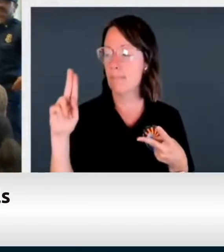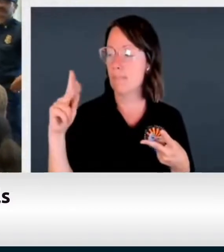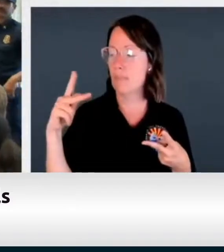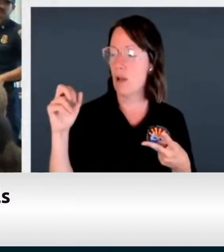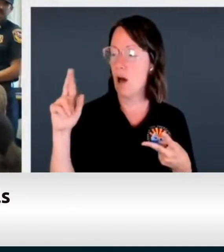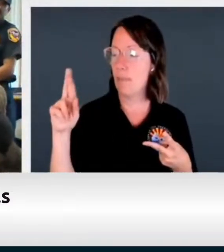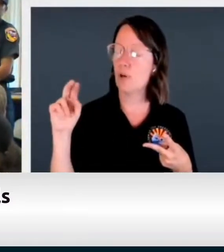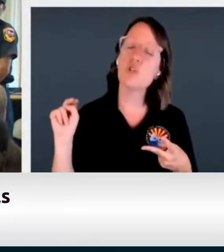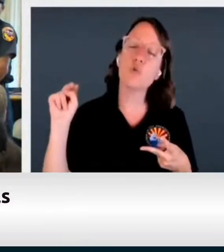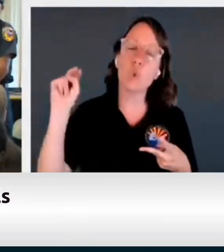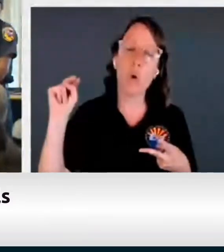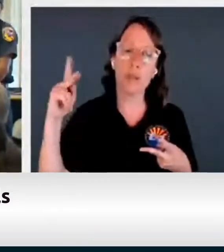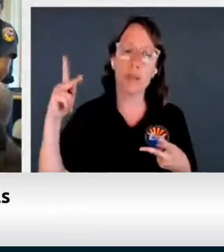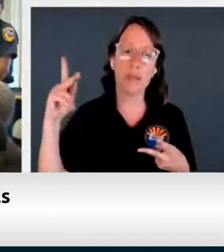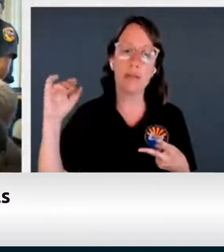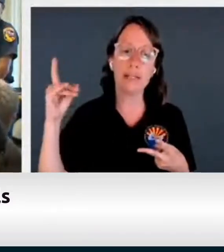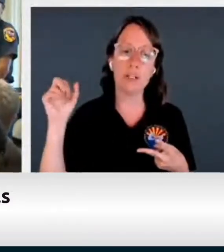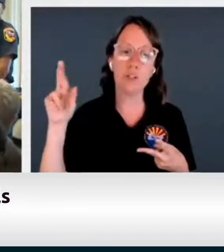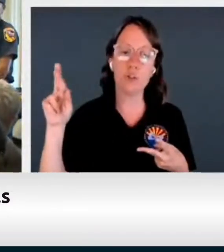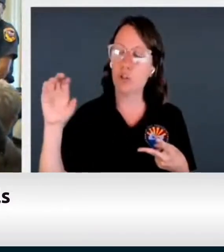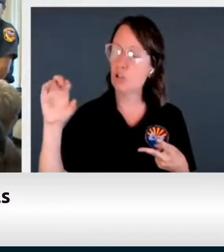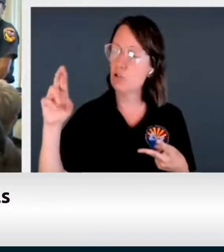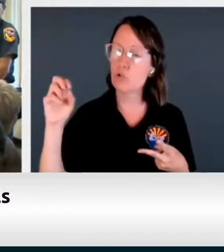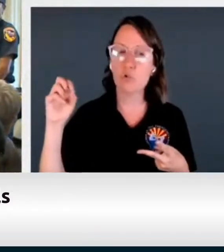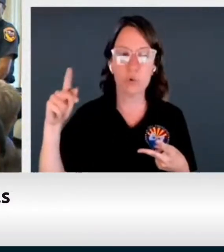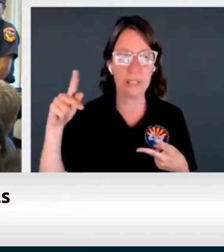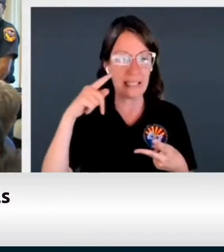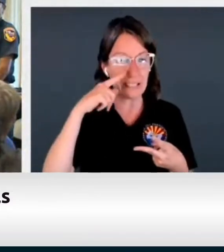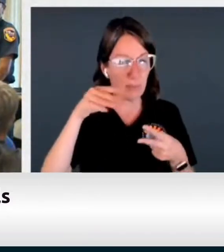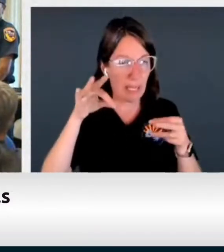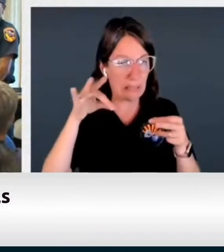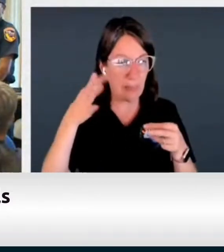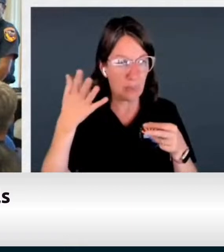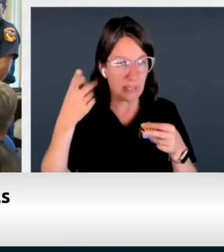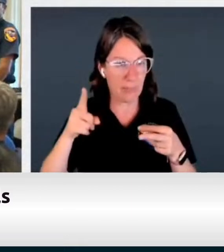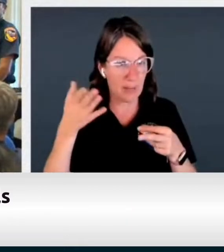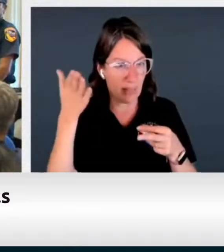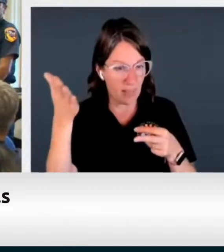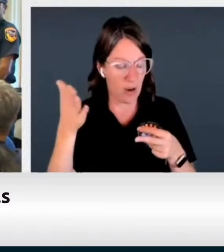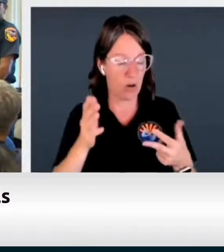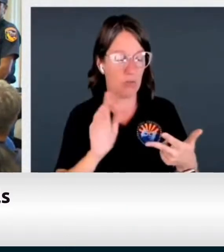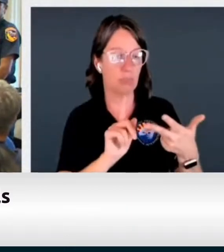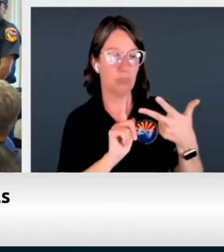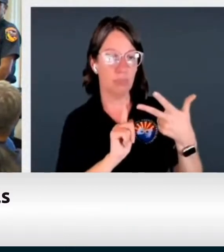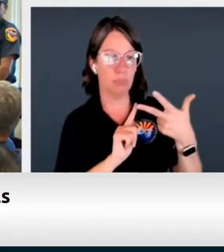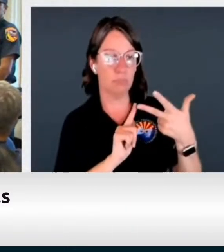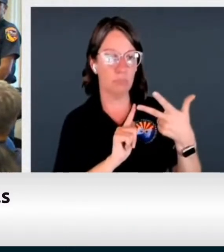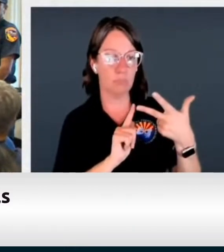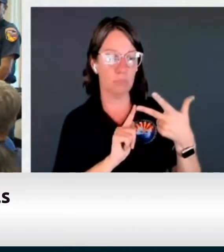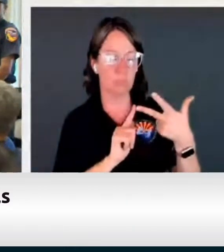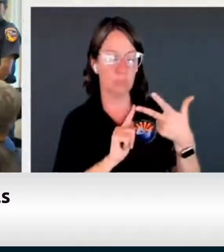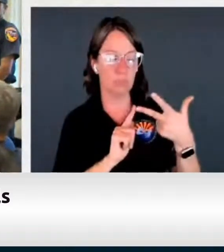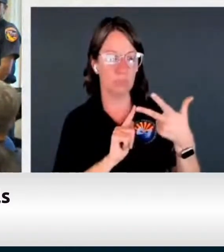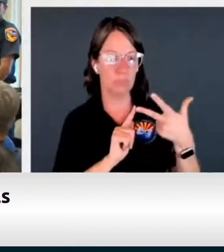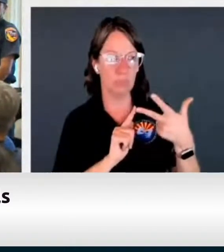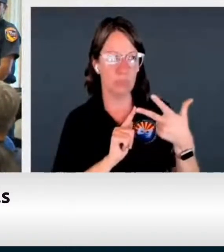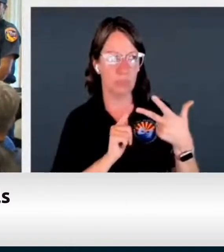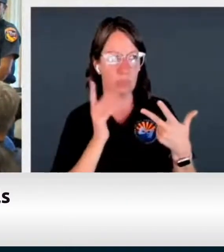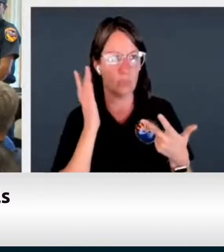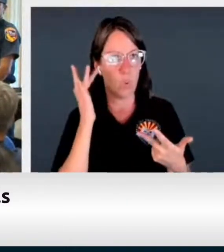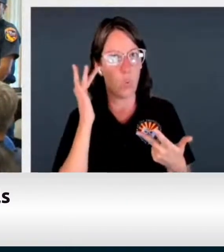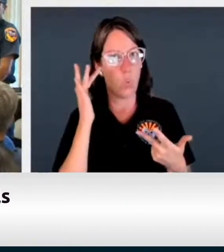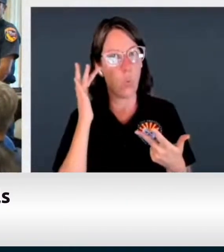North Kidder Creek, if you could talk a little bit about that. And the last one is why can't we fly crews